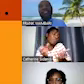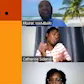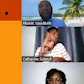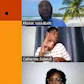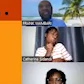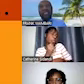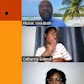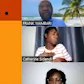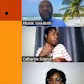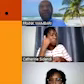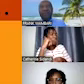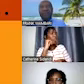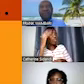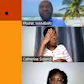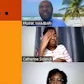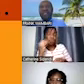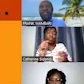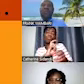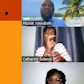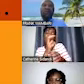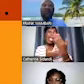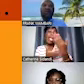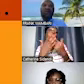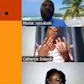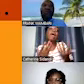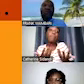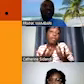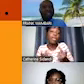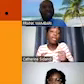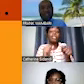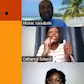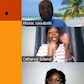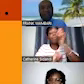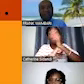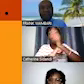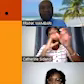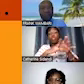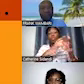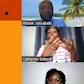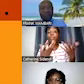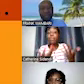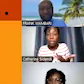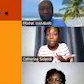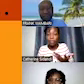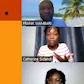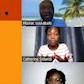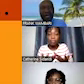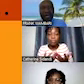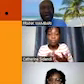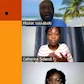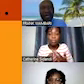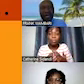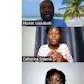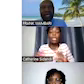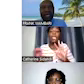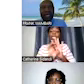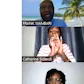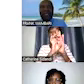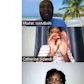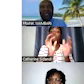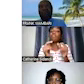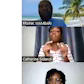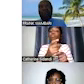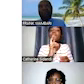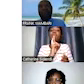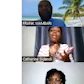seek help. You do not know whether to seek support. I'll sample your replies later on.